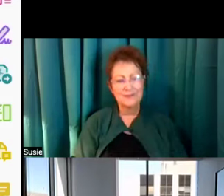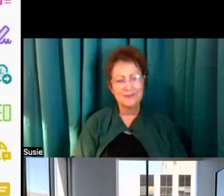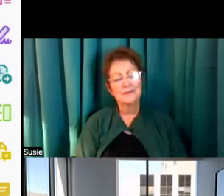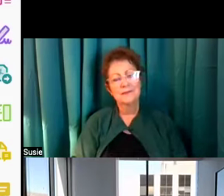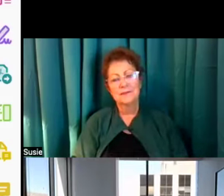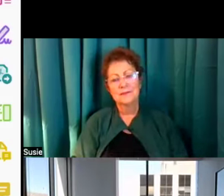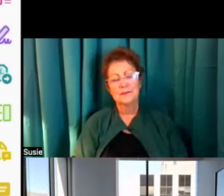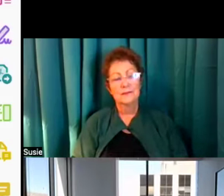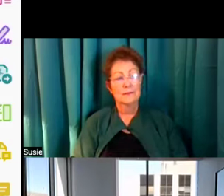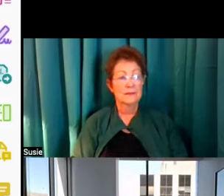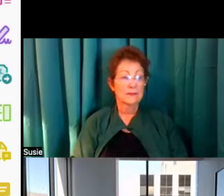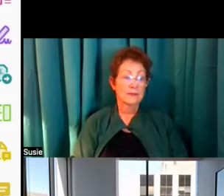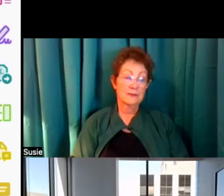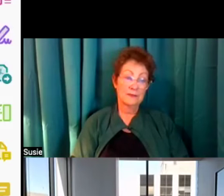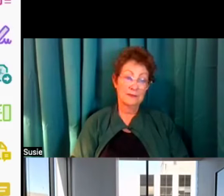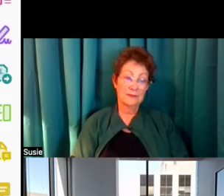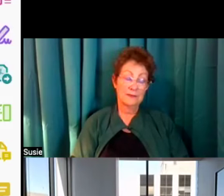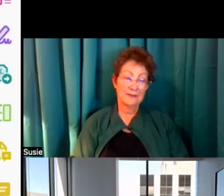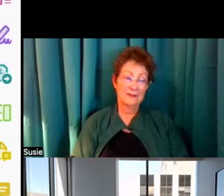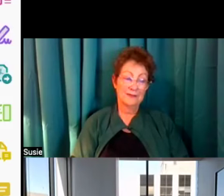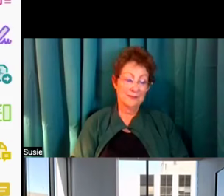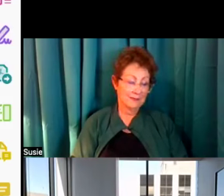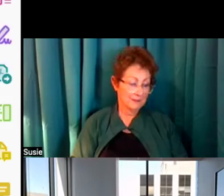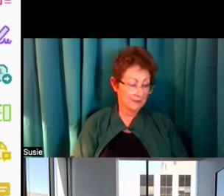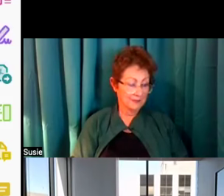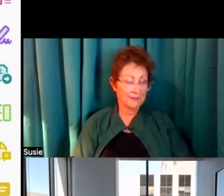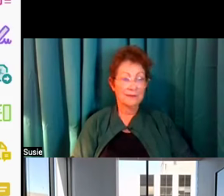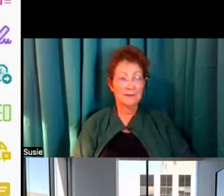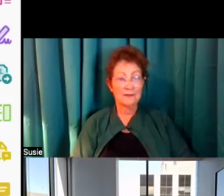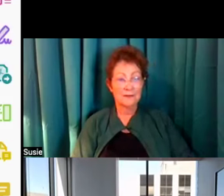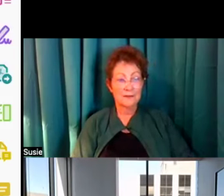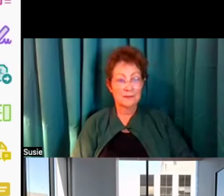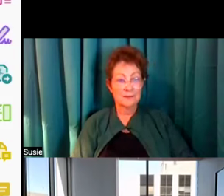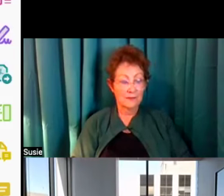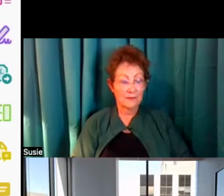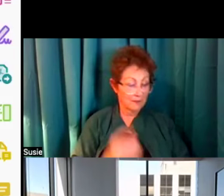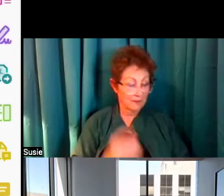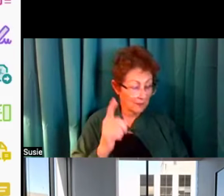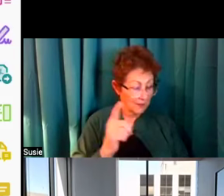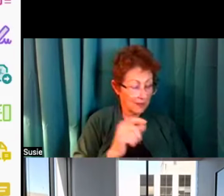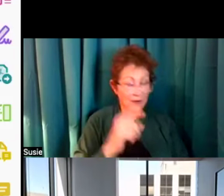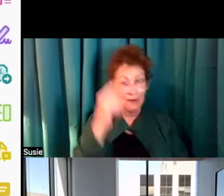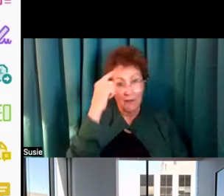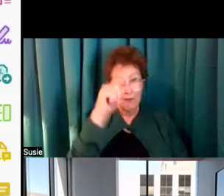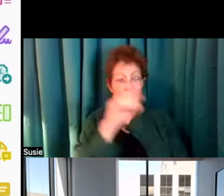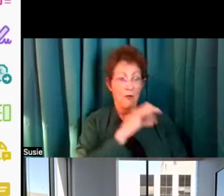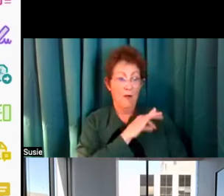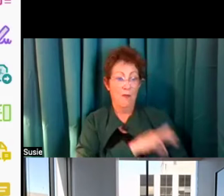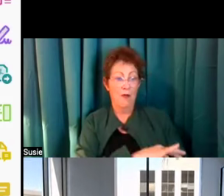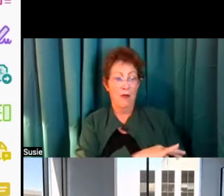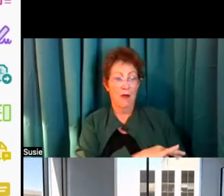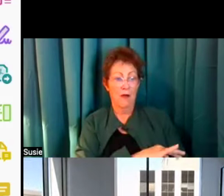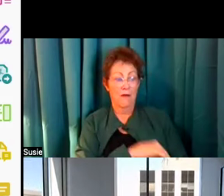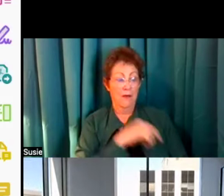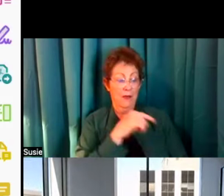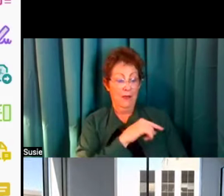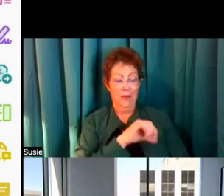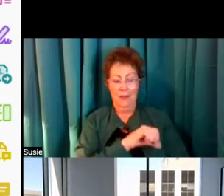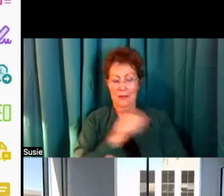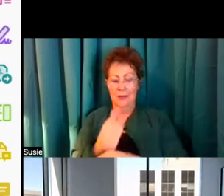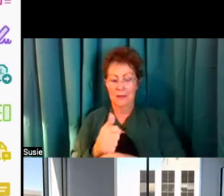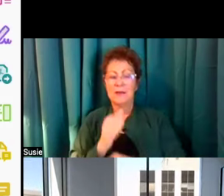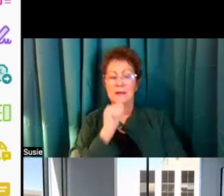Okay, the next one we're going to talk about is a for-profit that establishes a nonprofit. And the